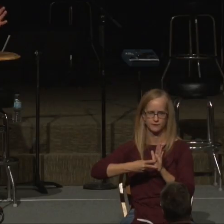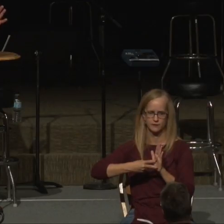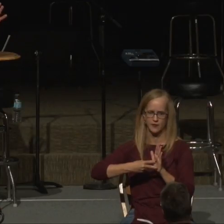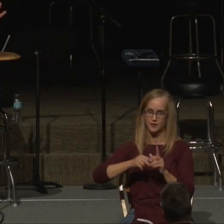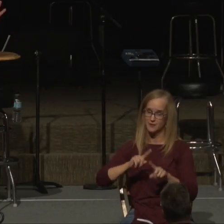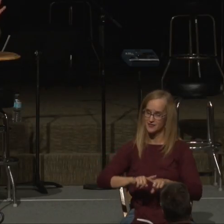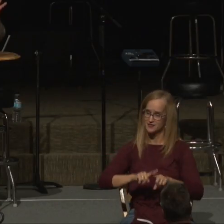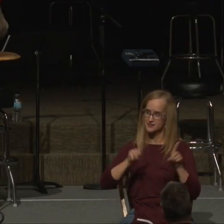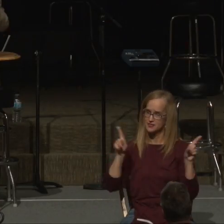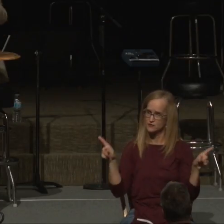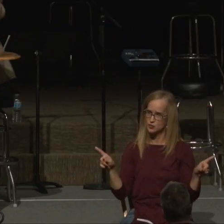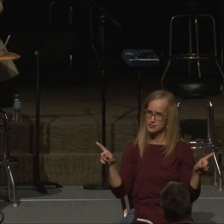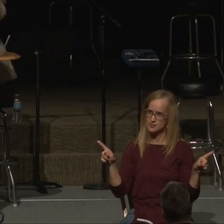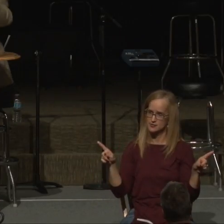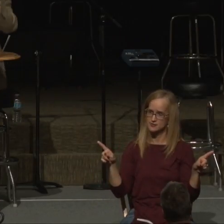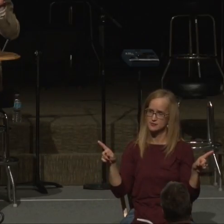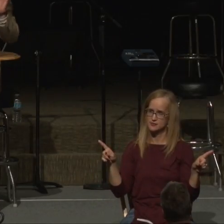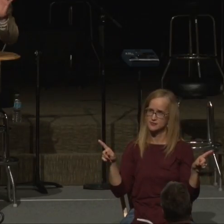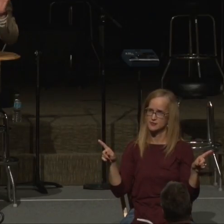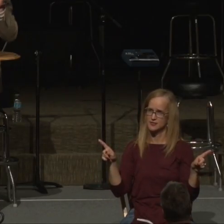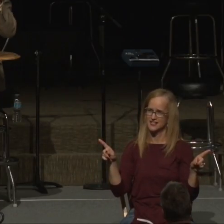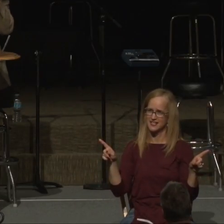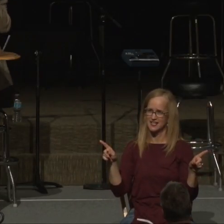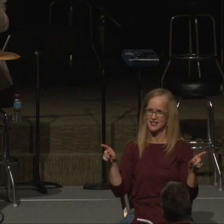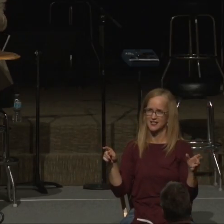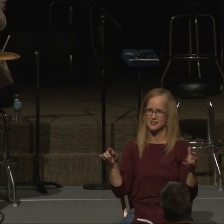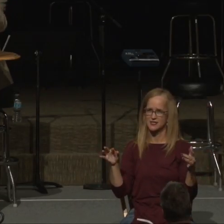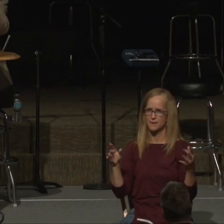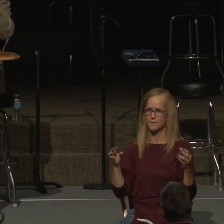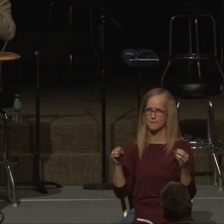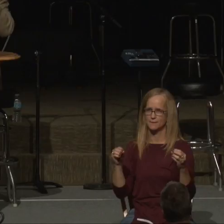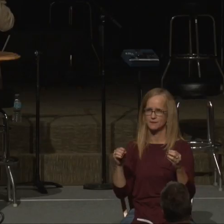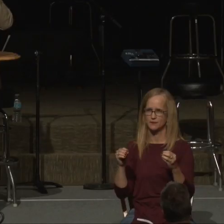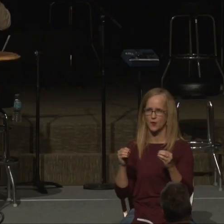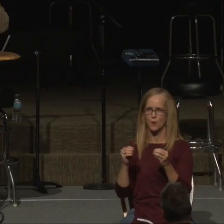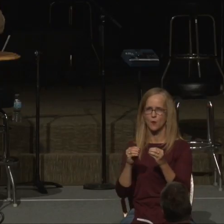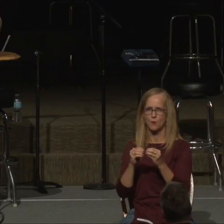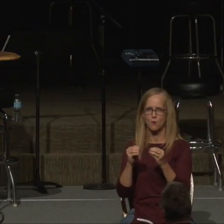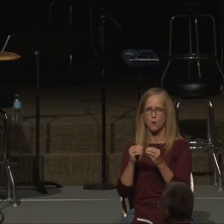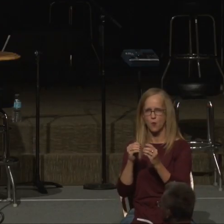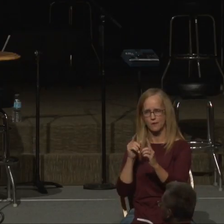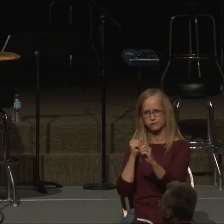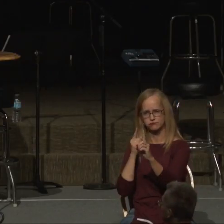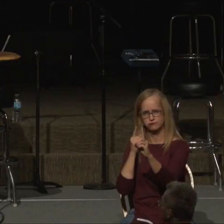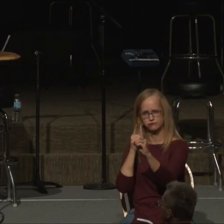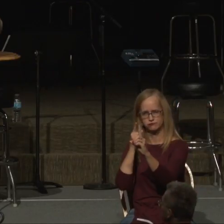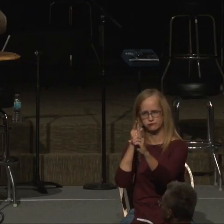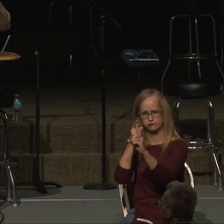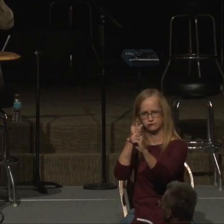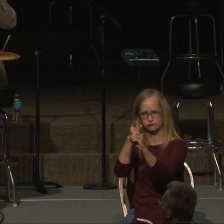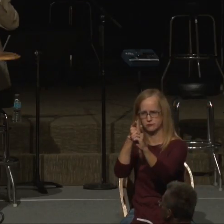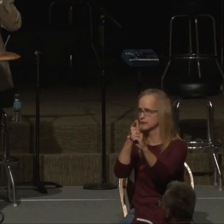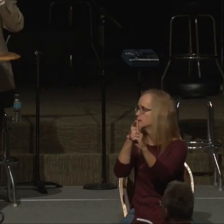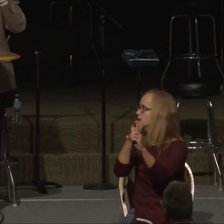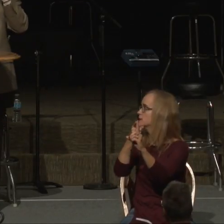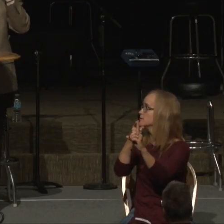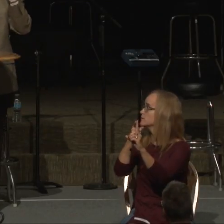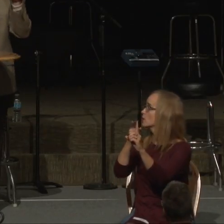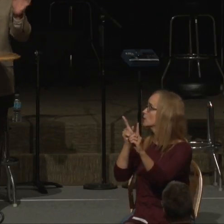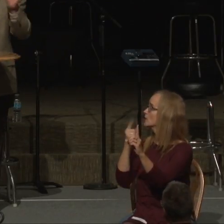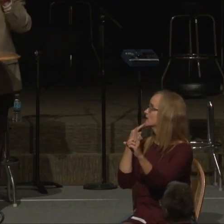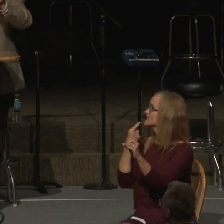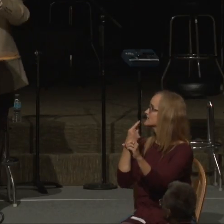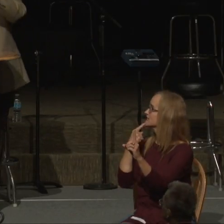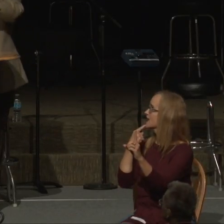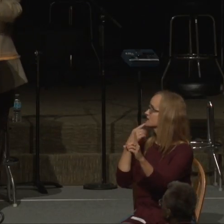but the difference is it carries the ball a little bit further down the field toward the goal line. And the phrase that we're looking at now is where it says